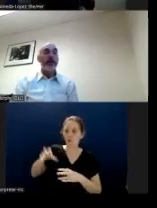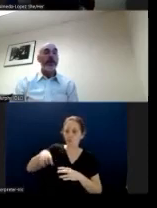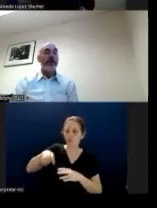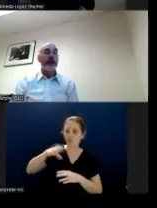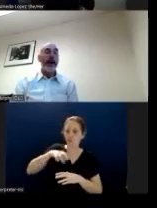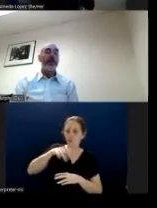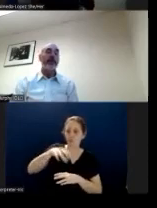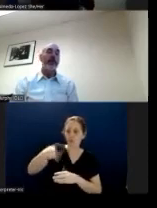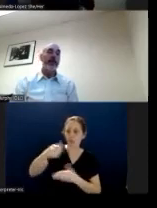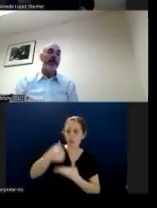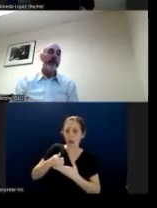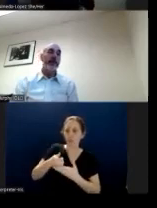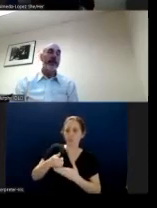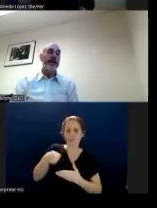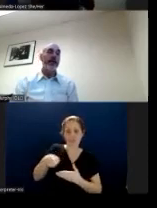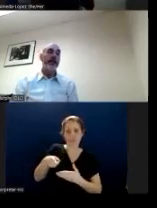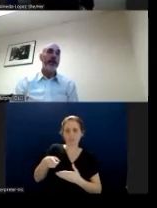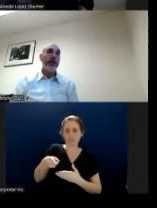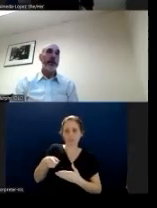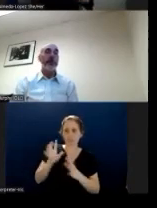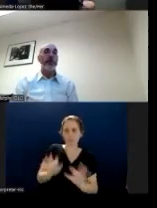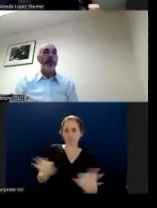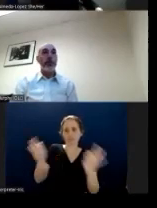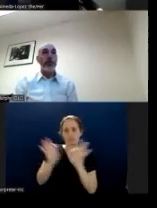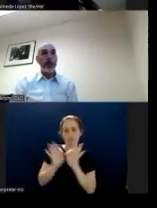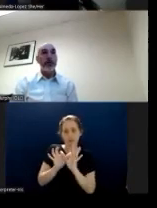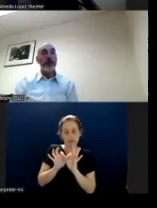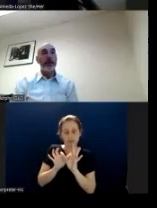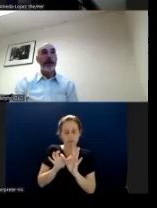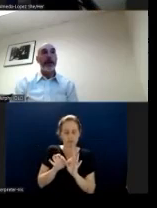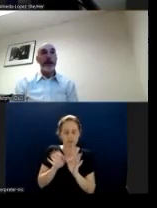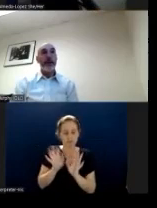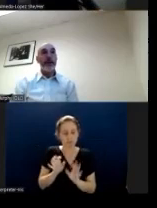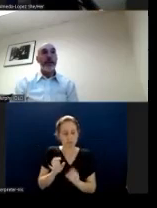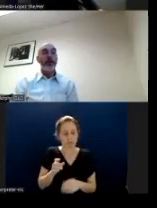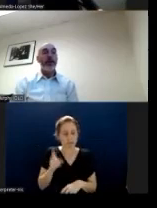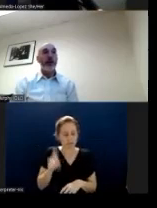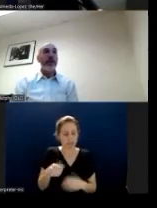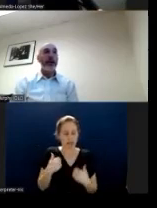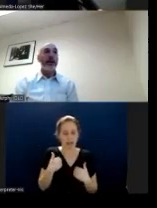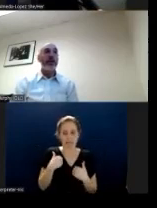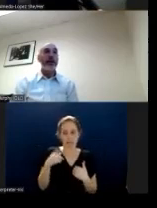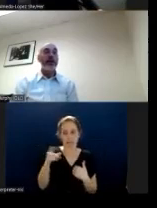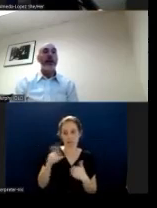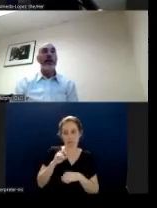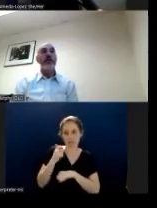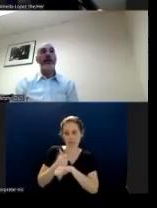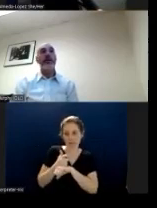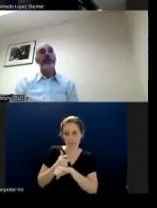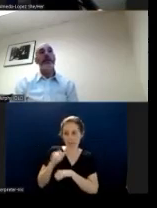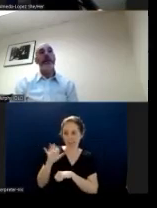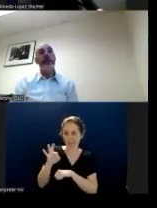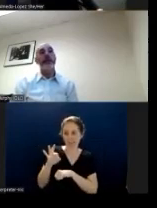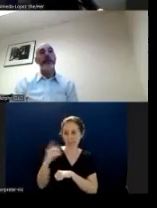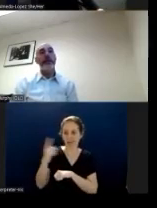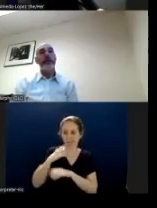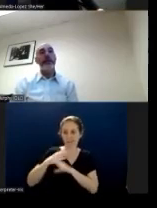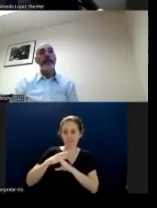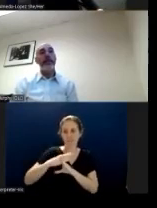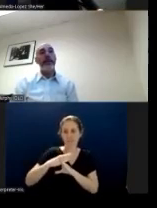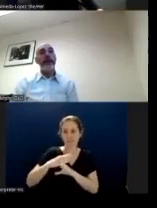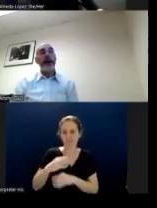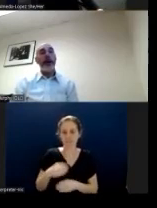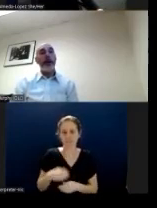are absolutely essential. We would want to make sure that those are there if there are obstructions in the path of